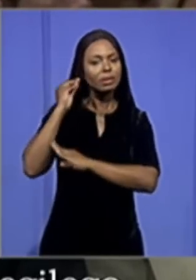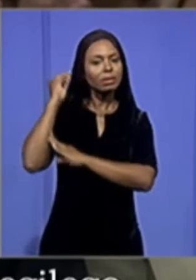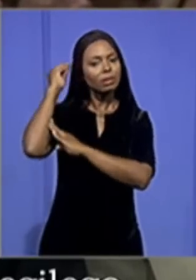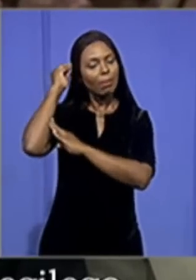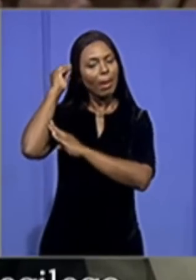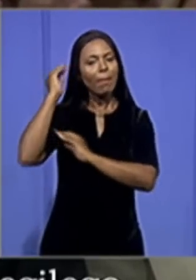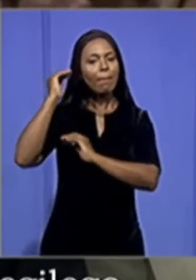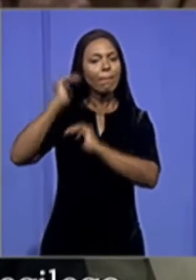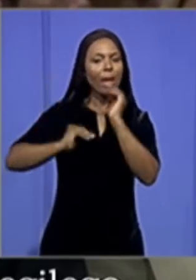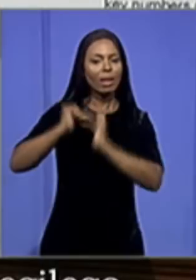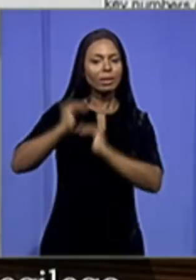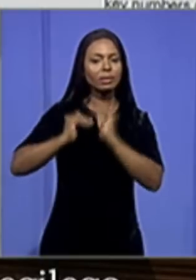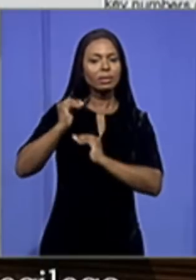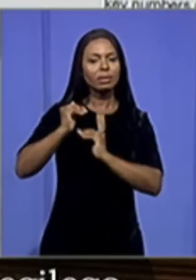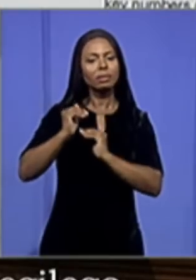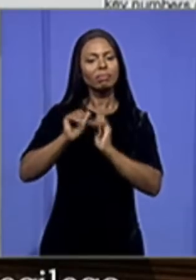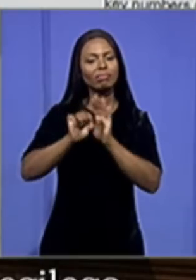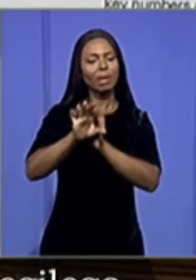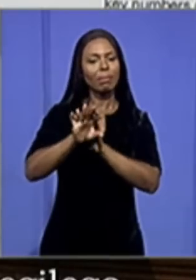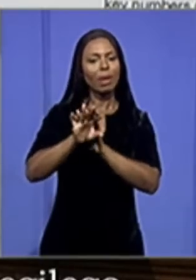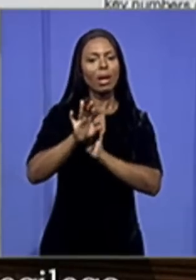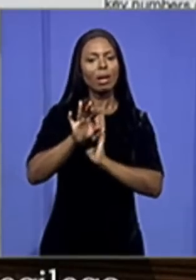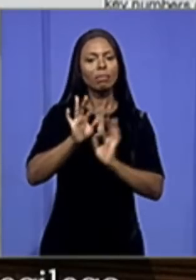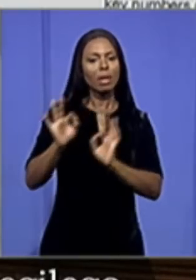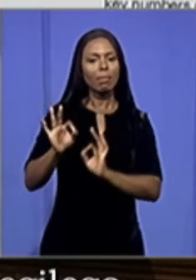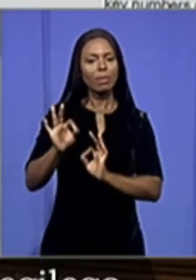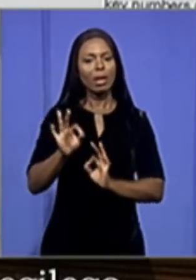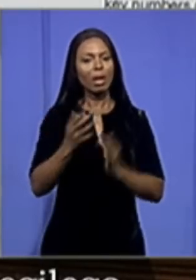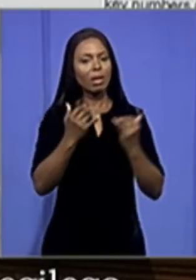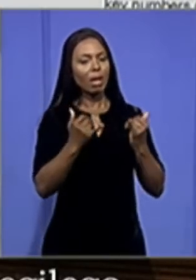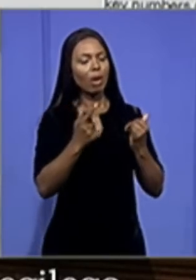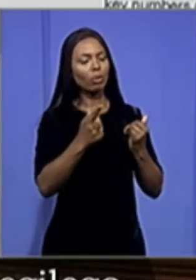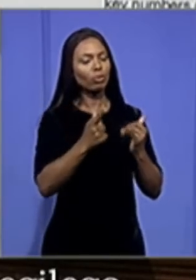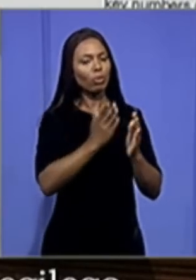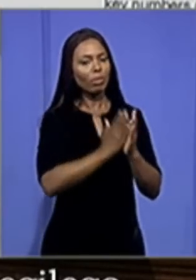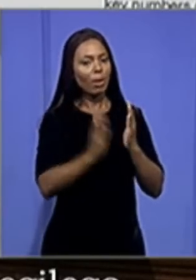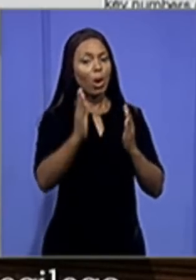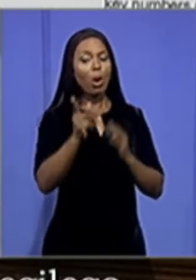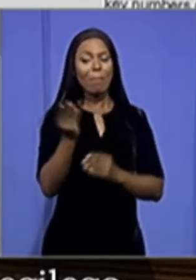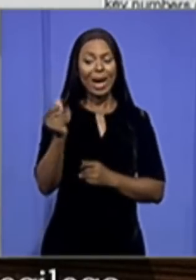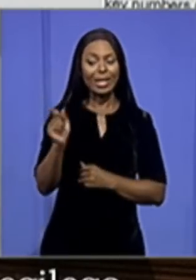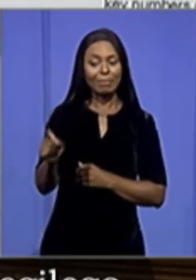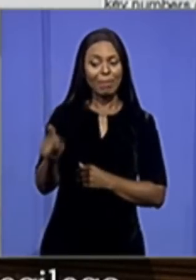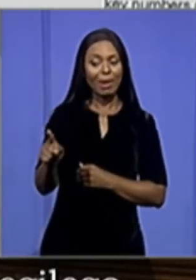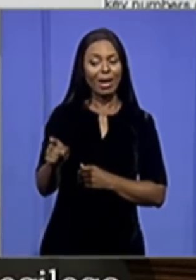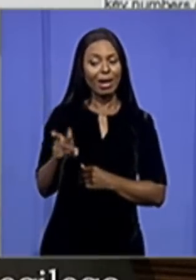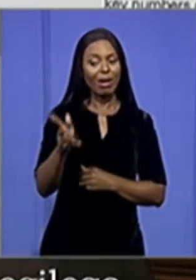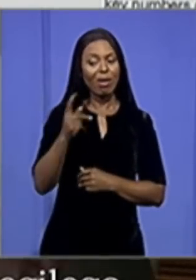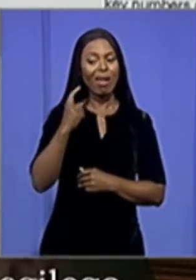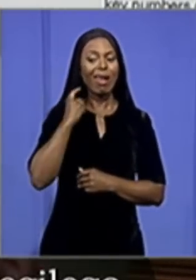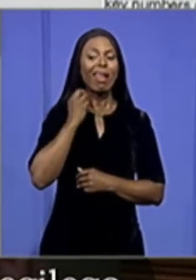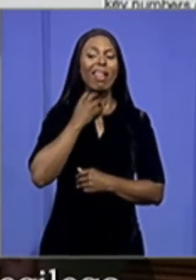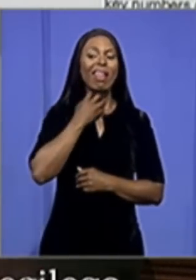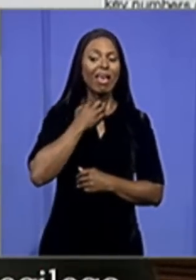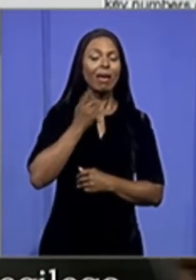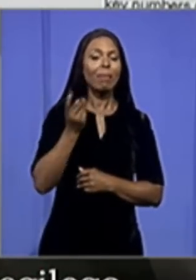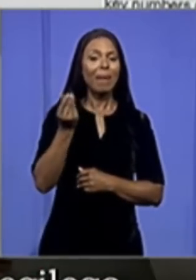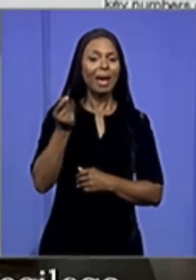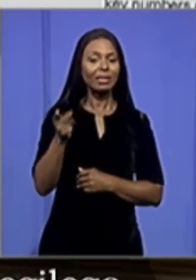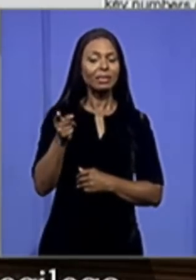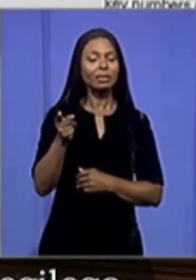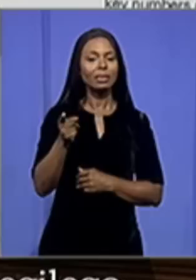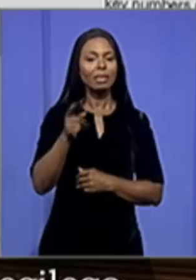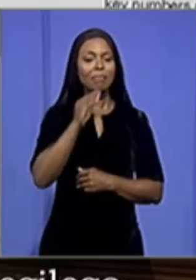build industry-leading tools, find harmful content, make money. take it off the services, To make money. and to build tools that empower parents. So you that didn't help take any